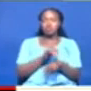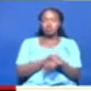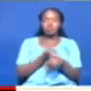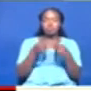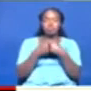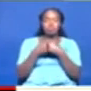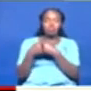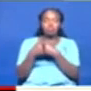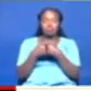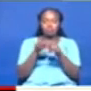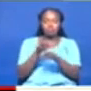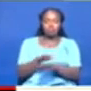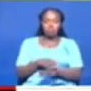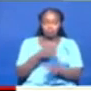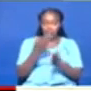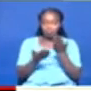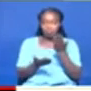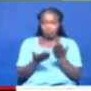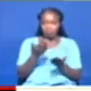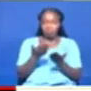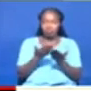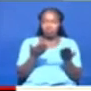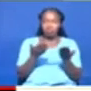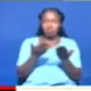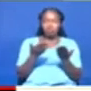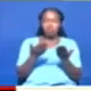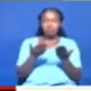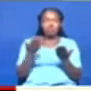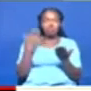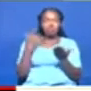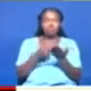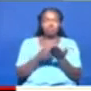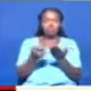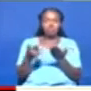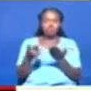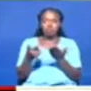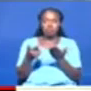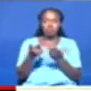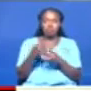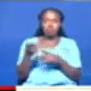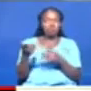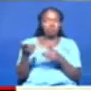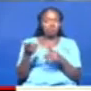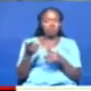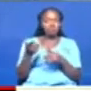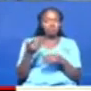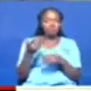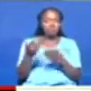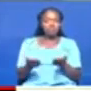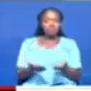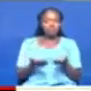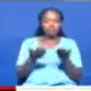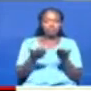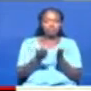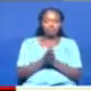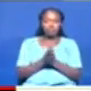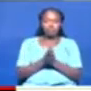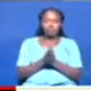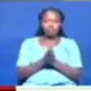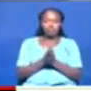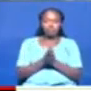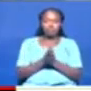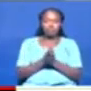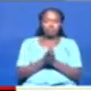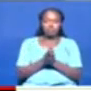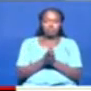bit slow compared to where we were last week, but we're just building the season up. Bobby Kimani, Kevin Jumba, and Josephine